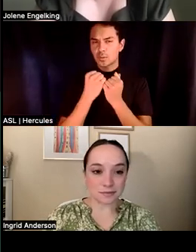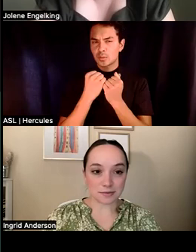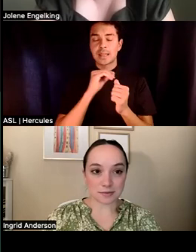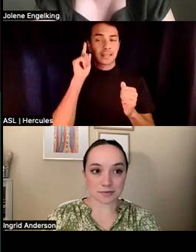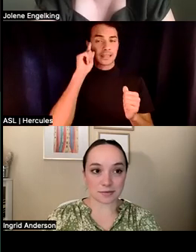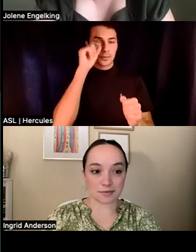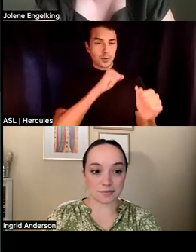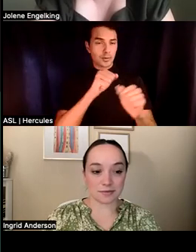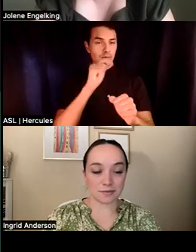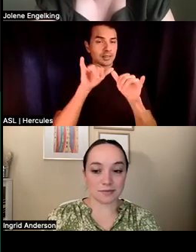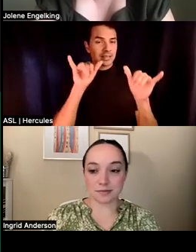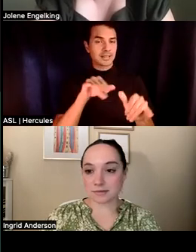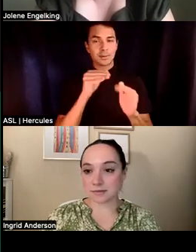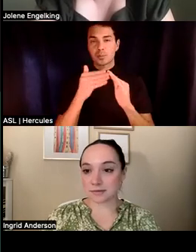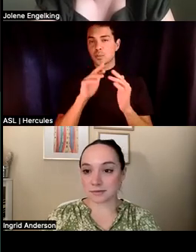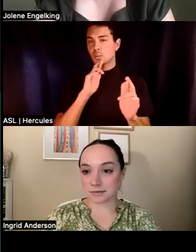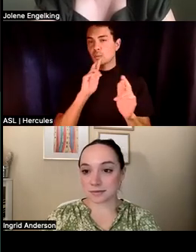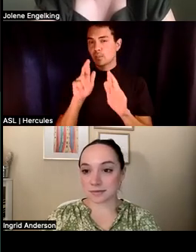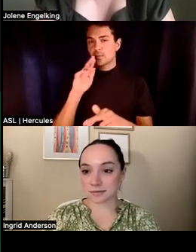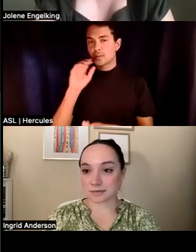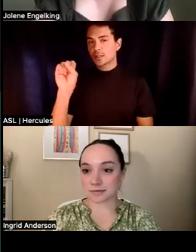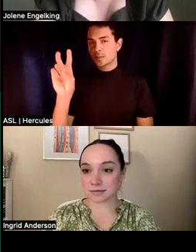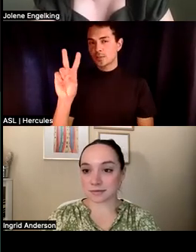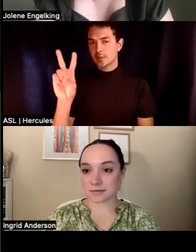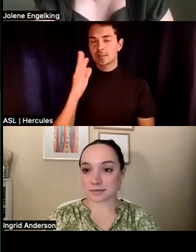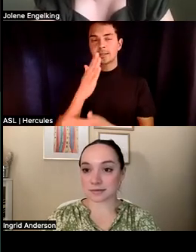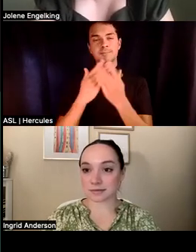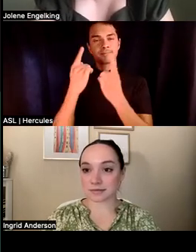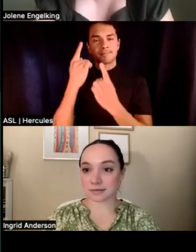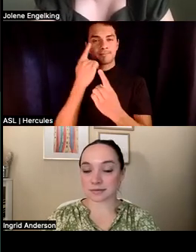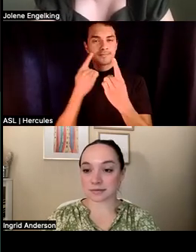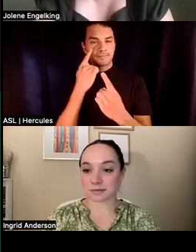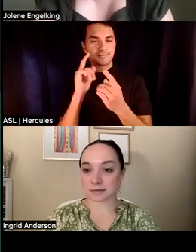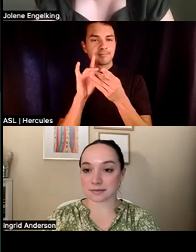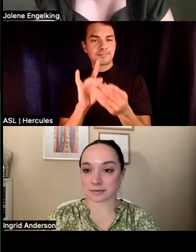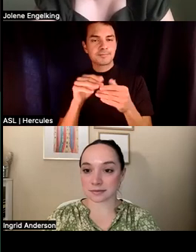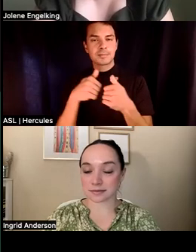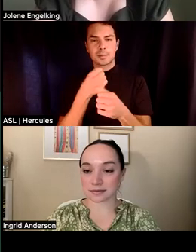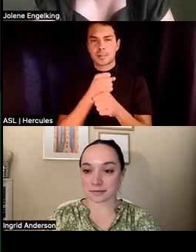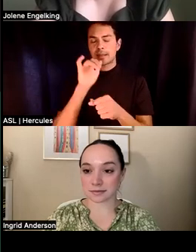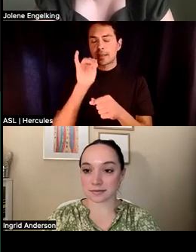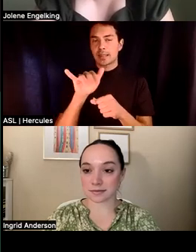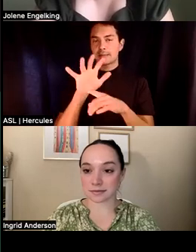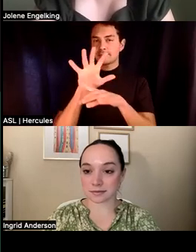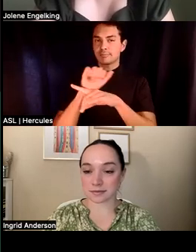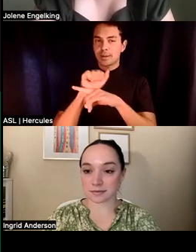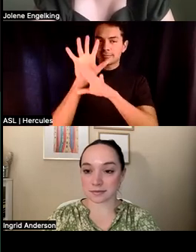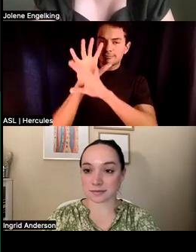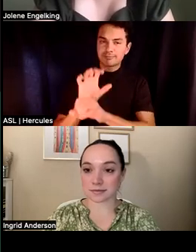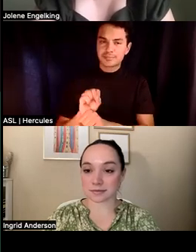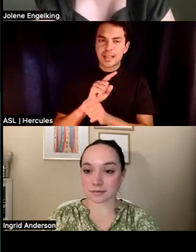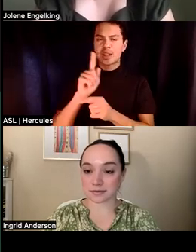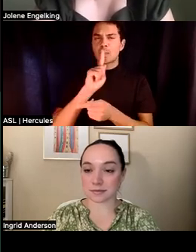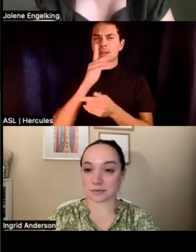for the community response to sexual violence, some considerations about how to make that practical and where some of the rubs may